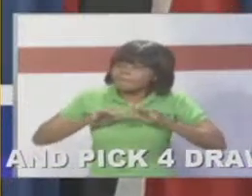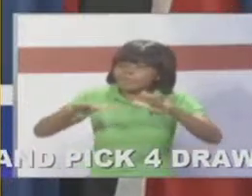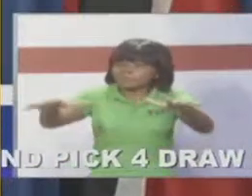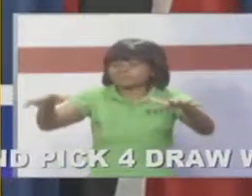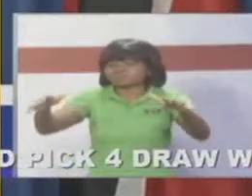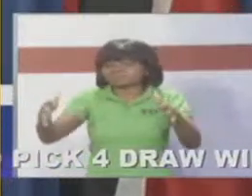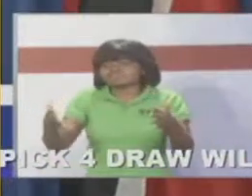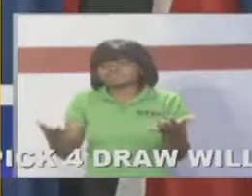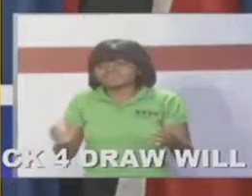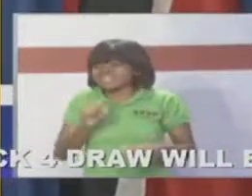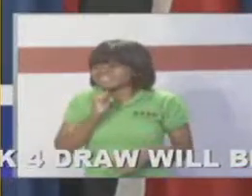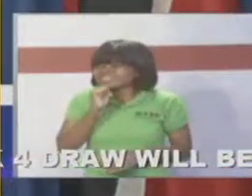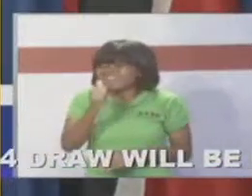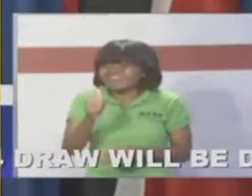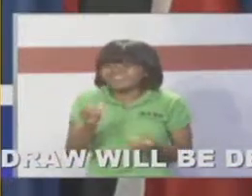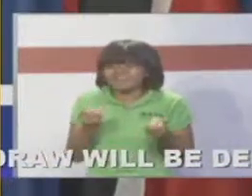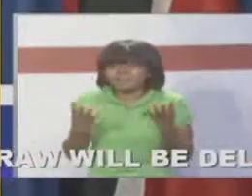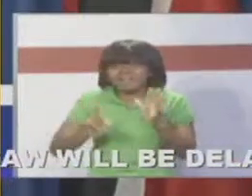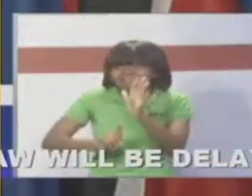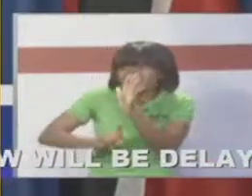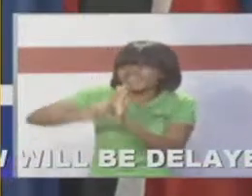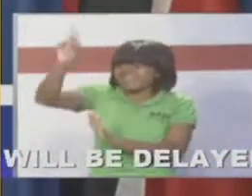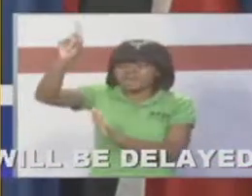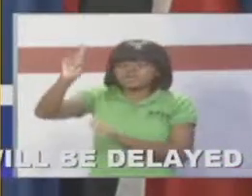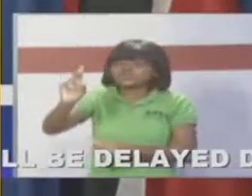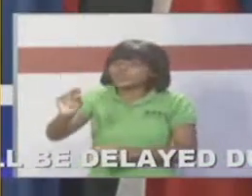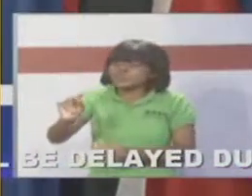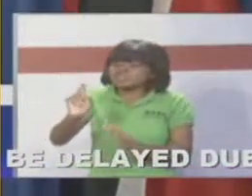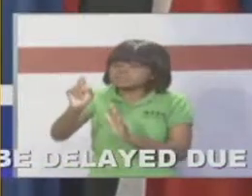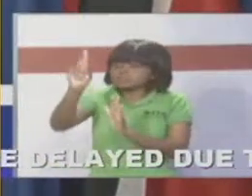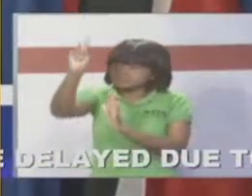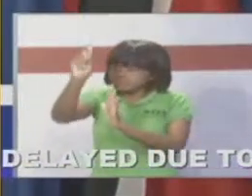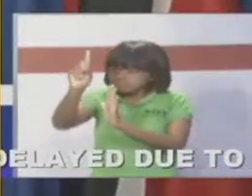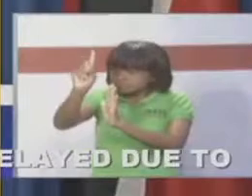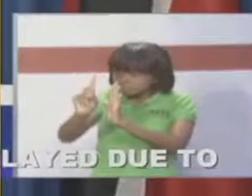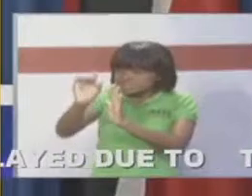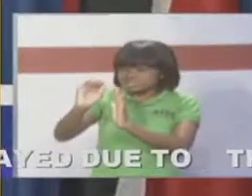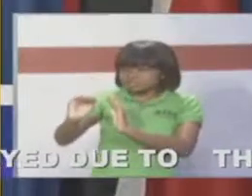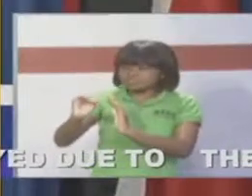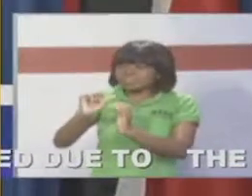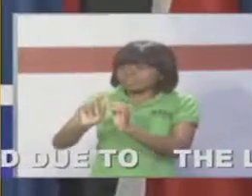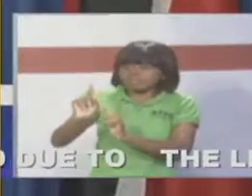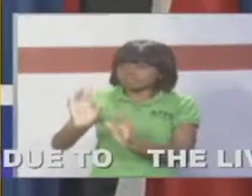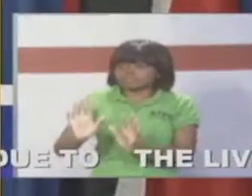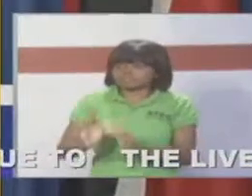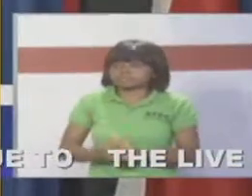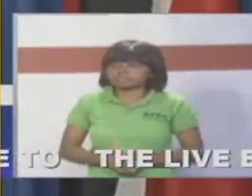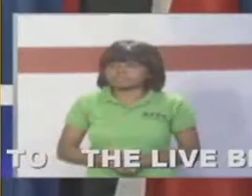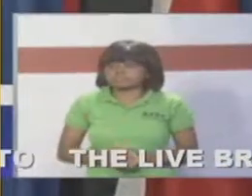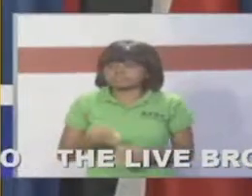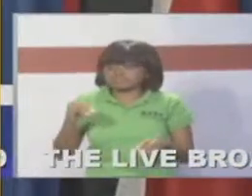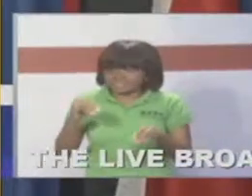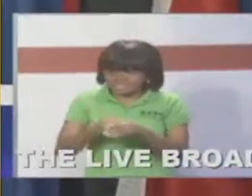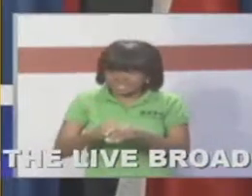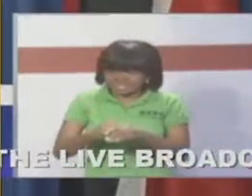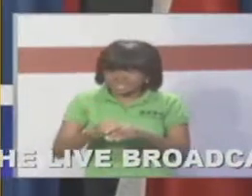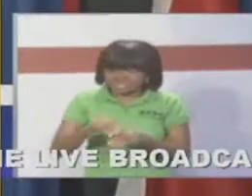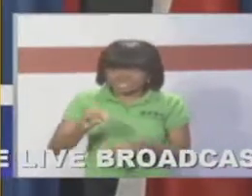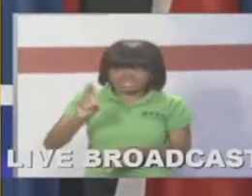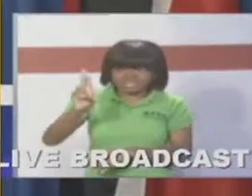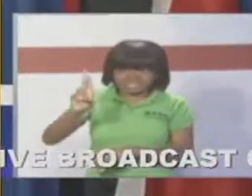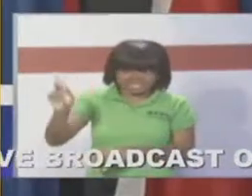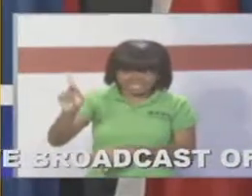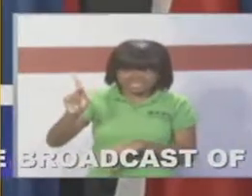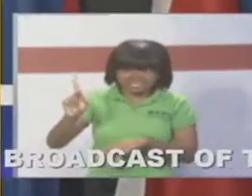early in the year, they so shut down the moving and mixing that they prevented families from visiting one